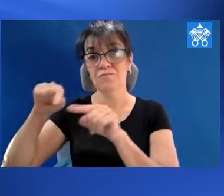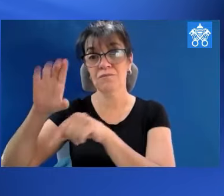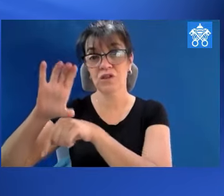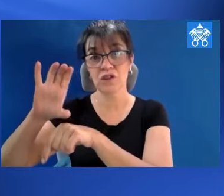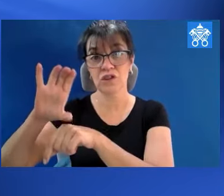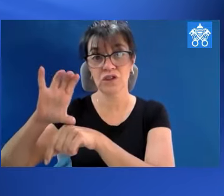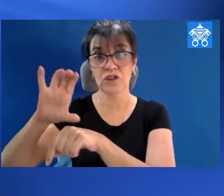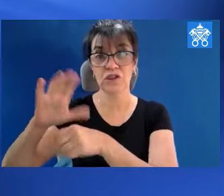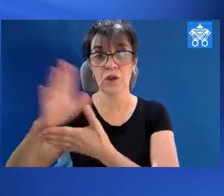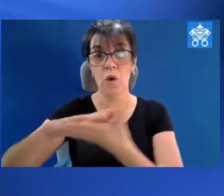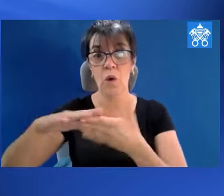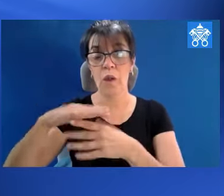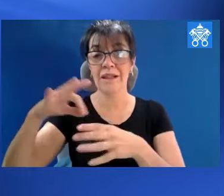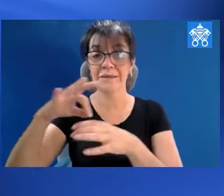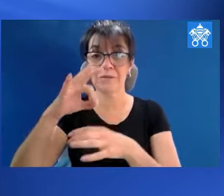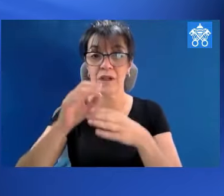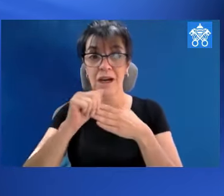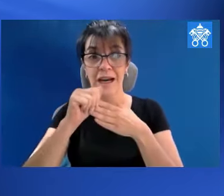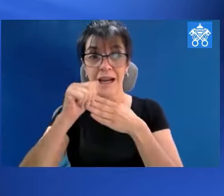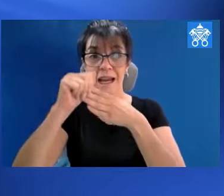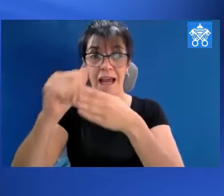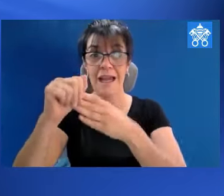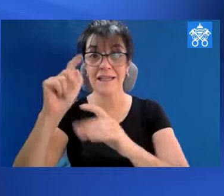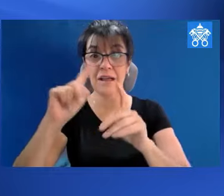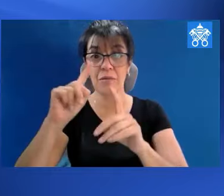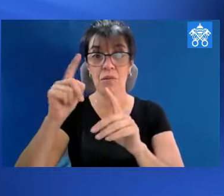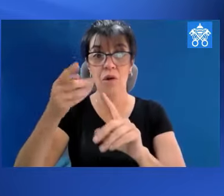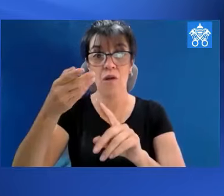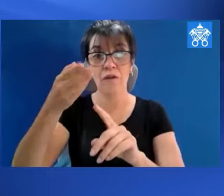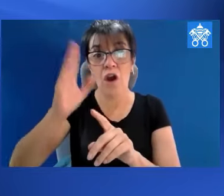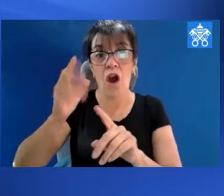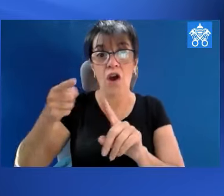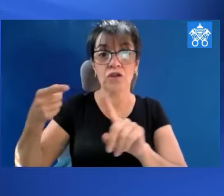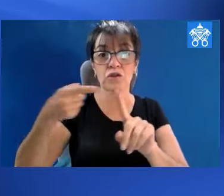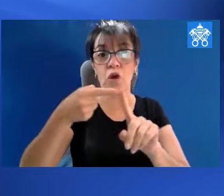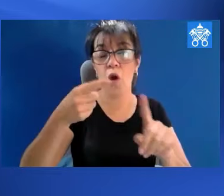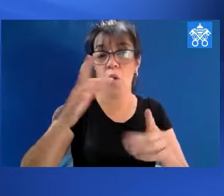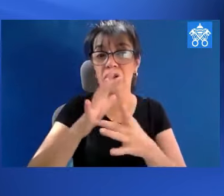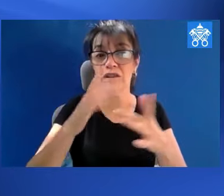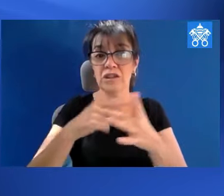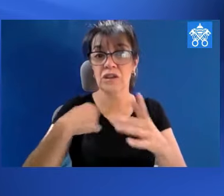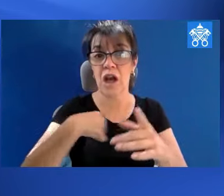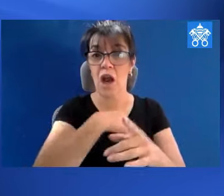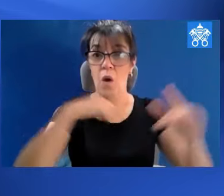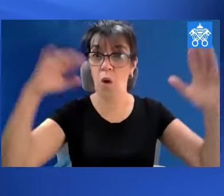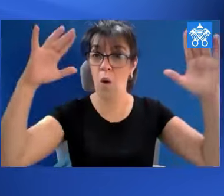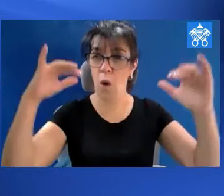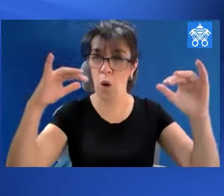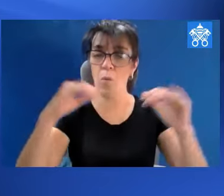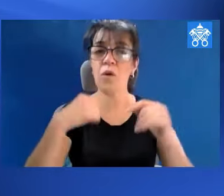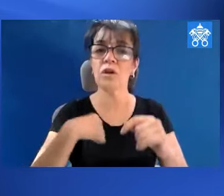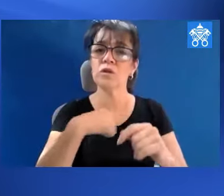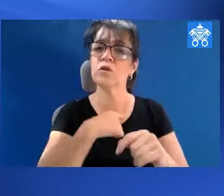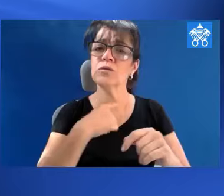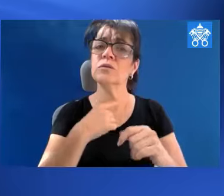of God towards Jesus, our hope. This week, the Holy Father is reflecting on the inspiration of